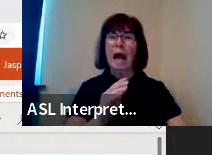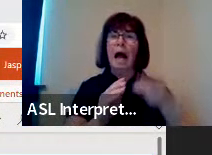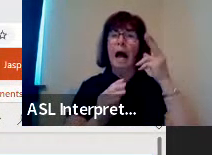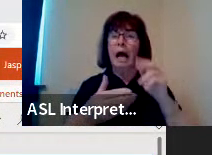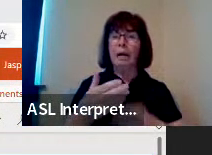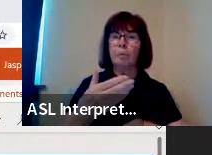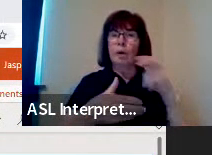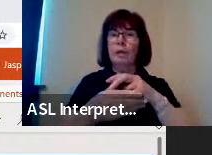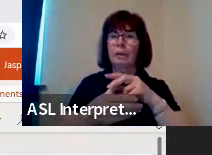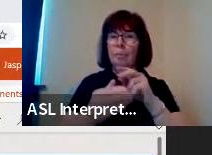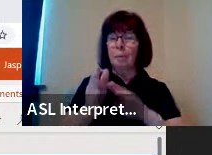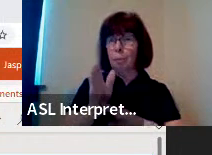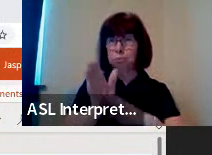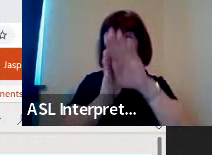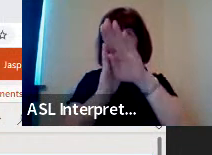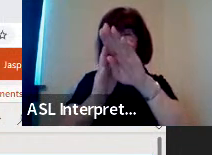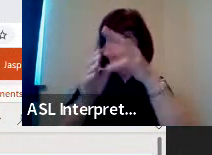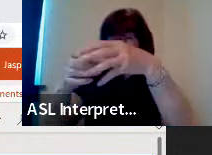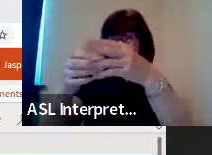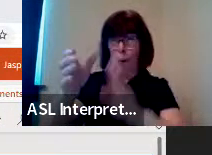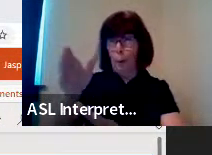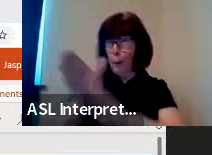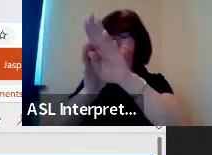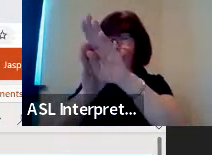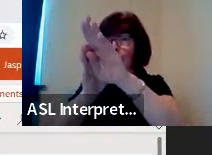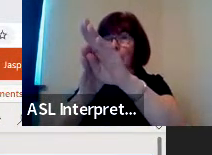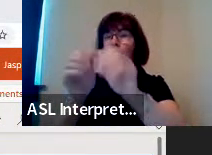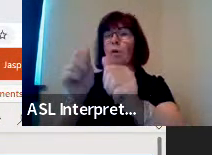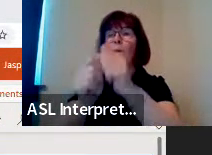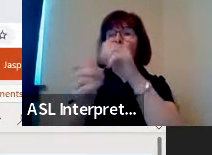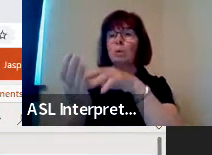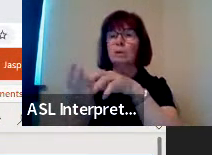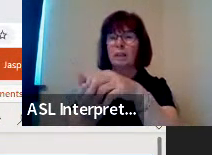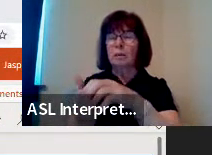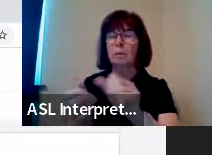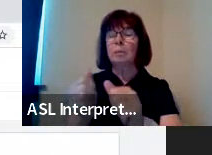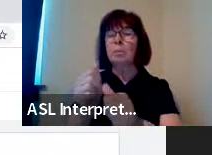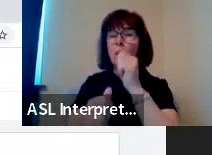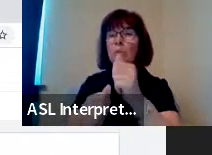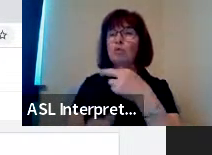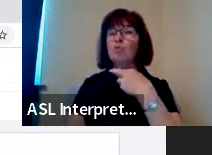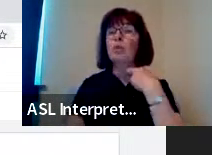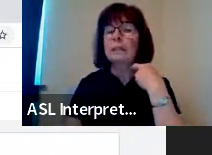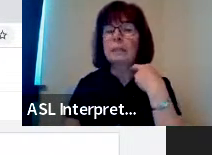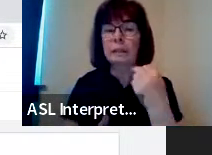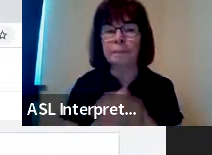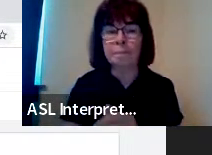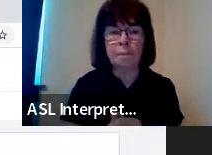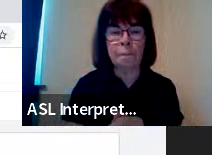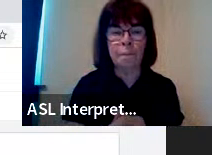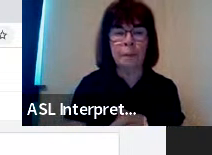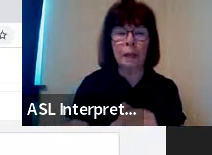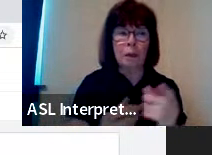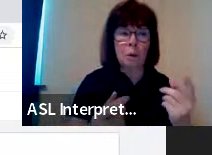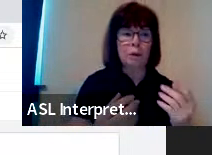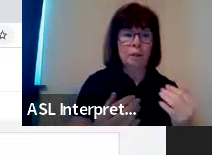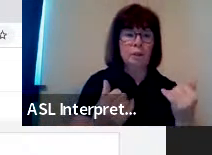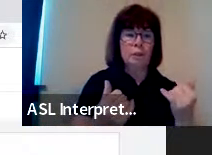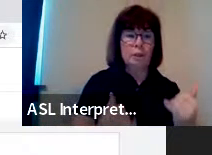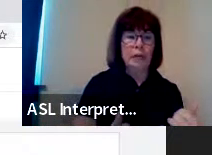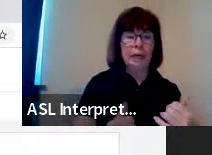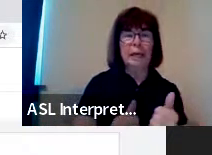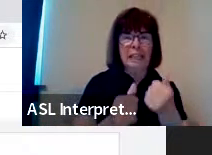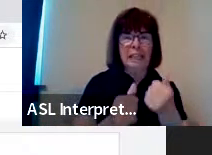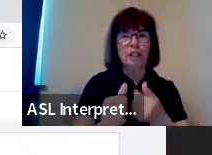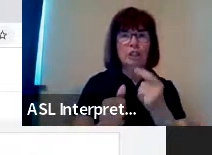there are populations involved that are most at risk or most vulnerable. So what we're going to be doing today, and you'll be doing this in each